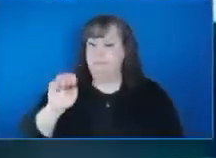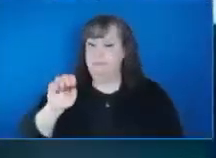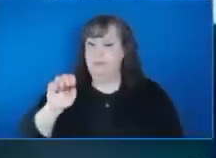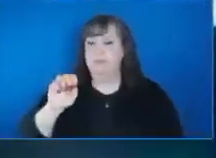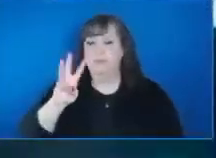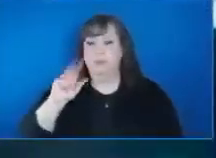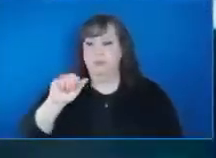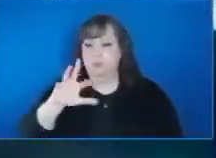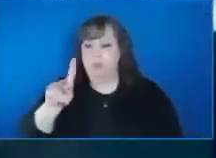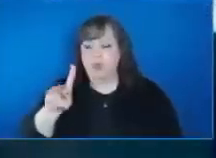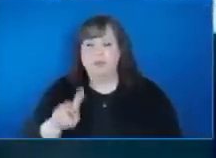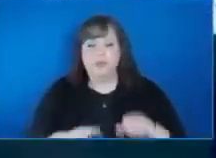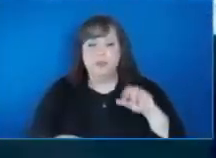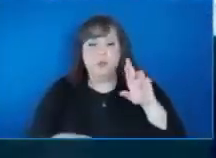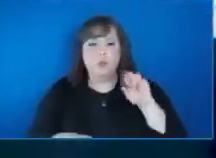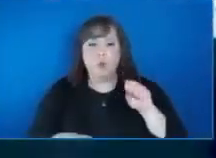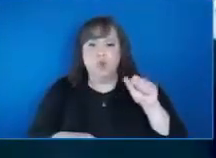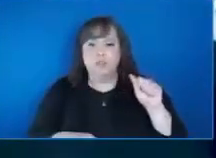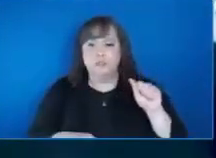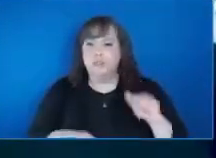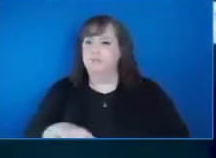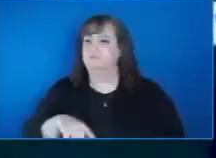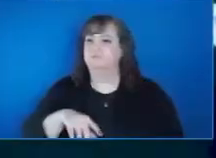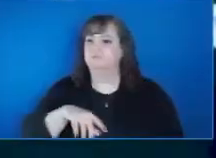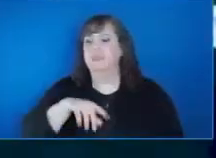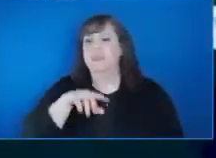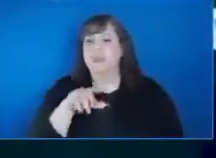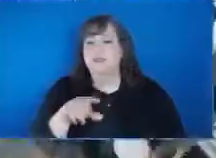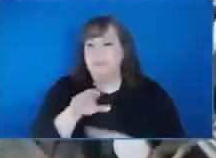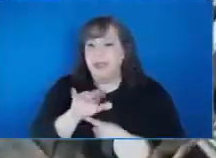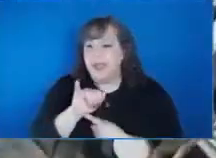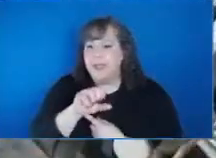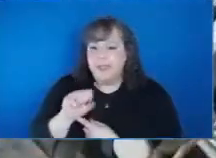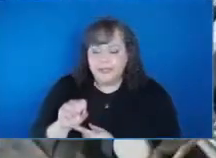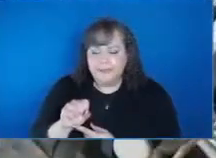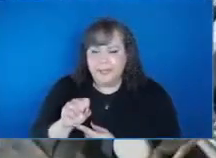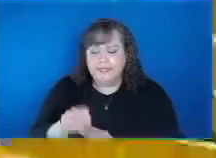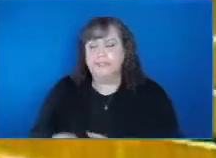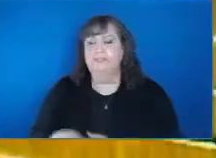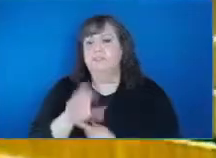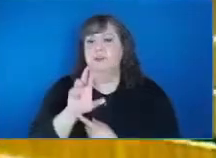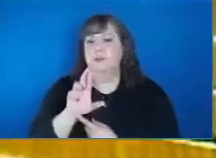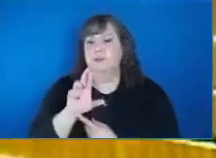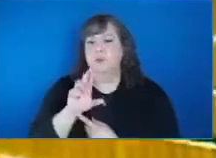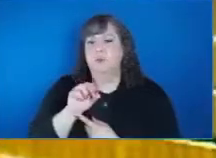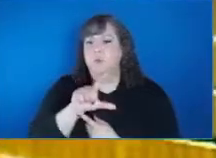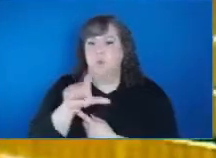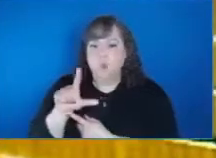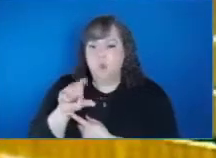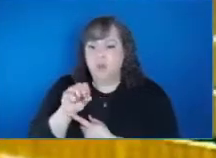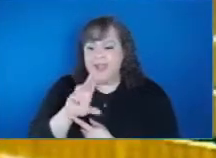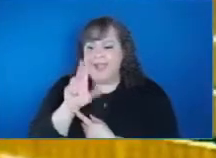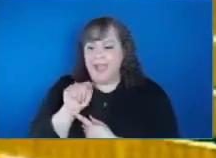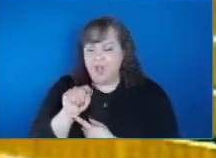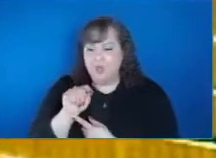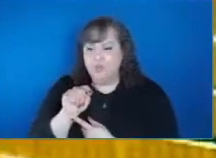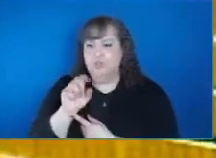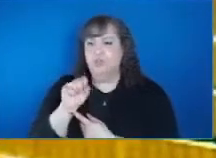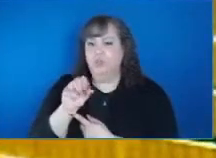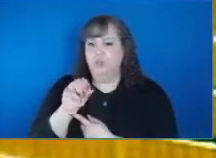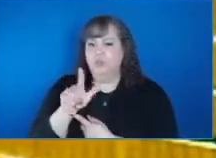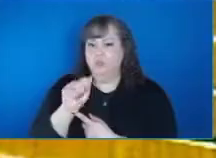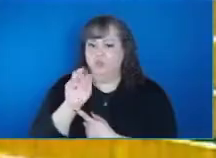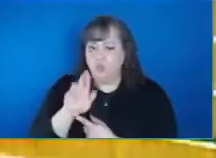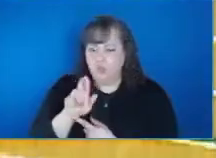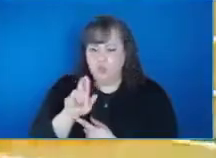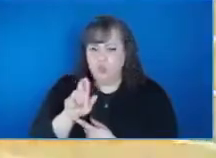for ISS Rollout Solar Arrays. So we got a chance to go outside and install the very first two of these new IROSAs, or Rollout